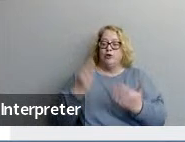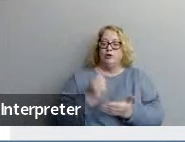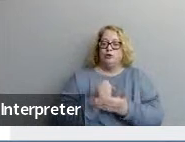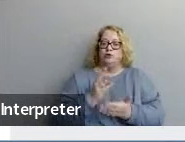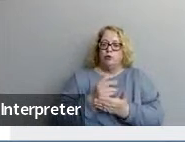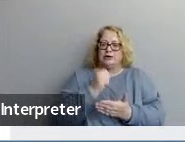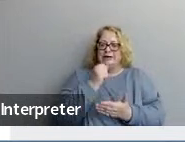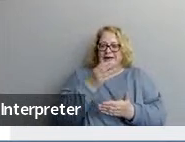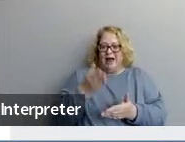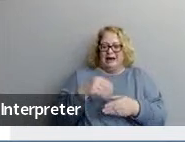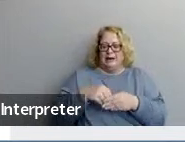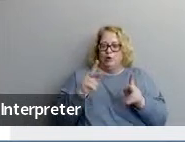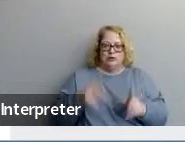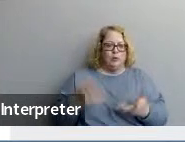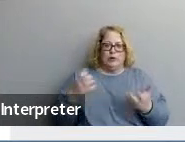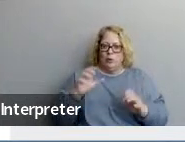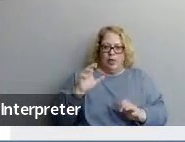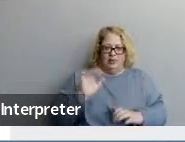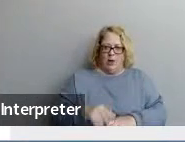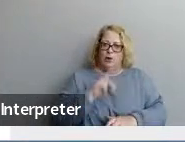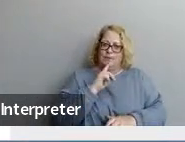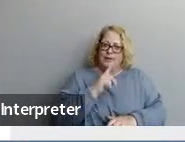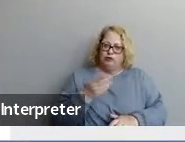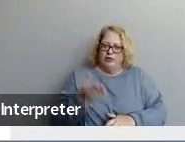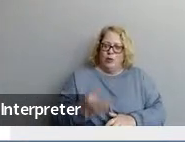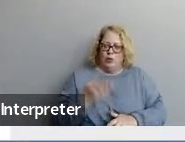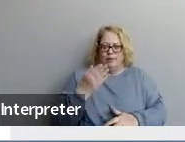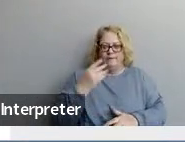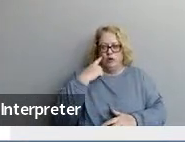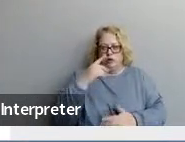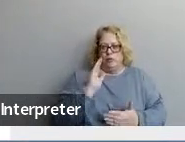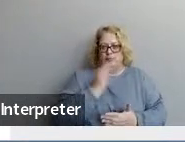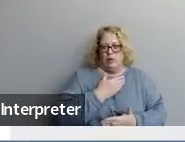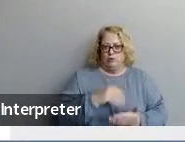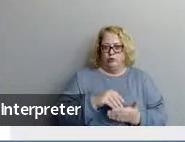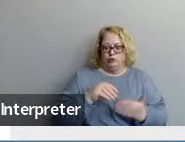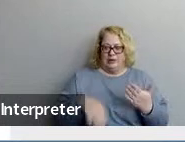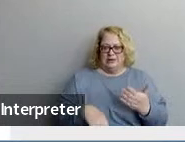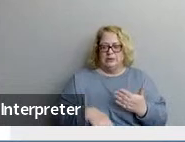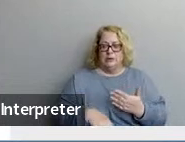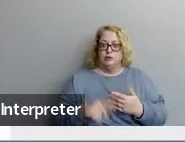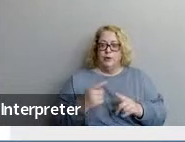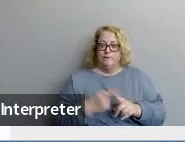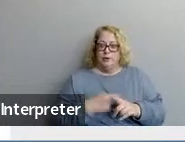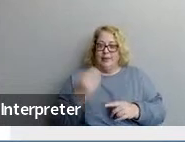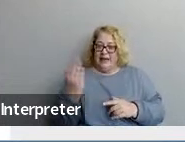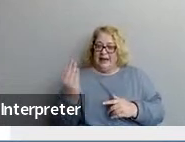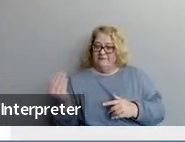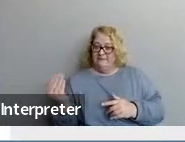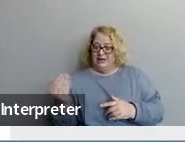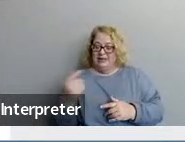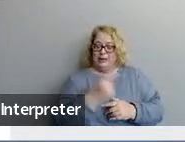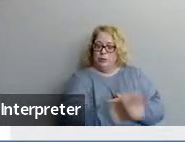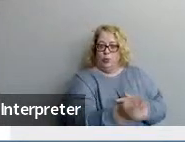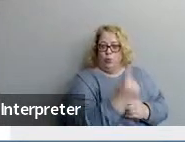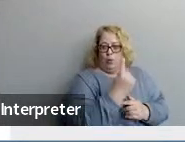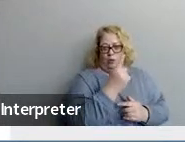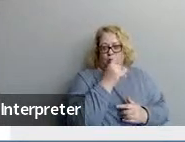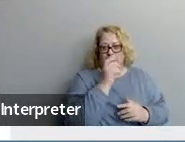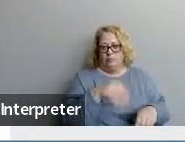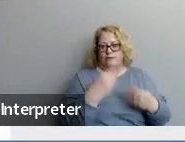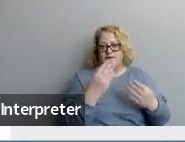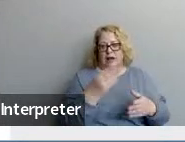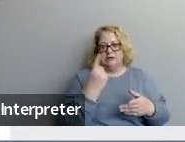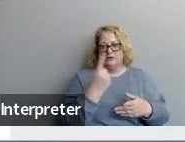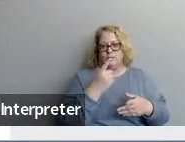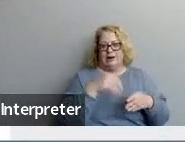in person, and we weren't going to do that. We wanted to make sure they were in person for our students. And so out of those 15, this was the one that said they could provide